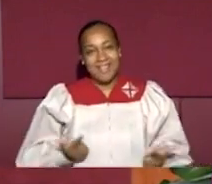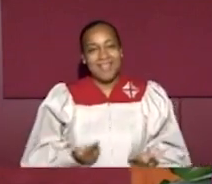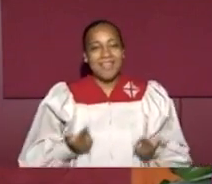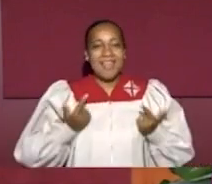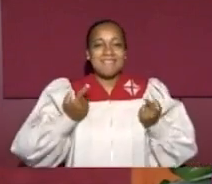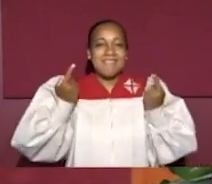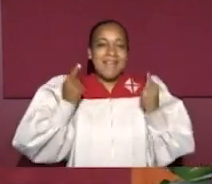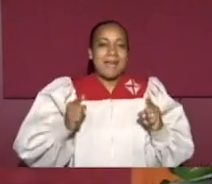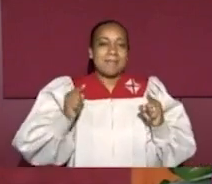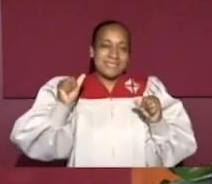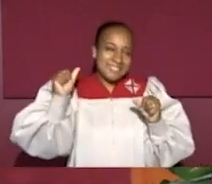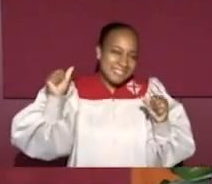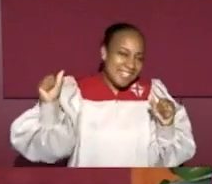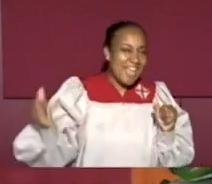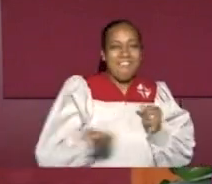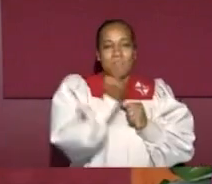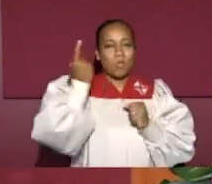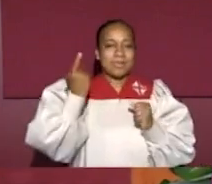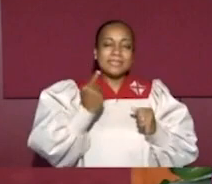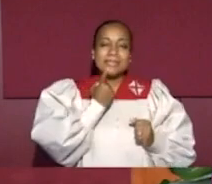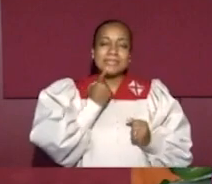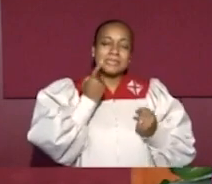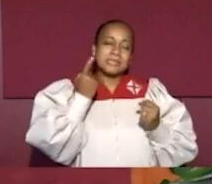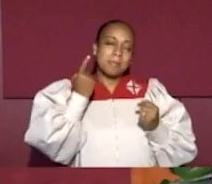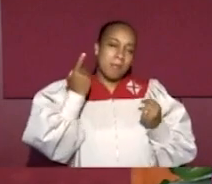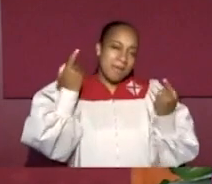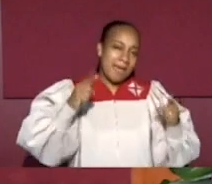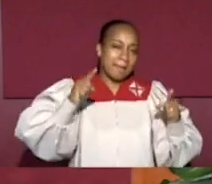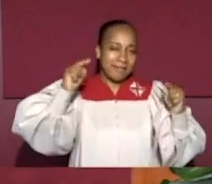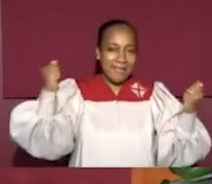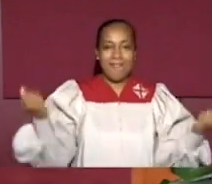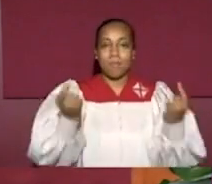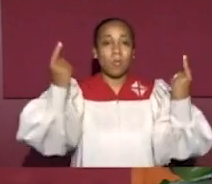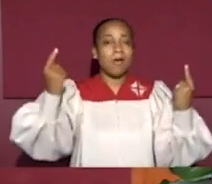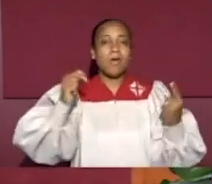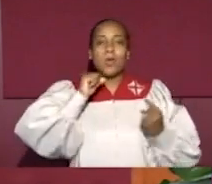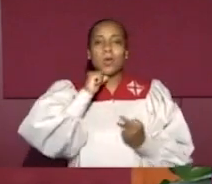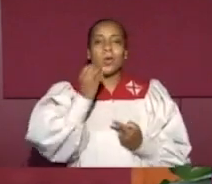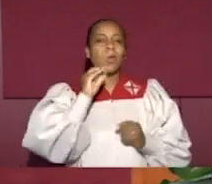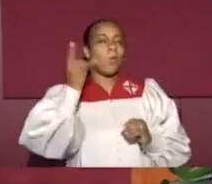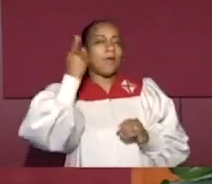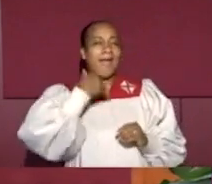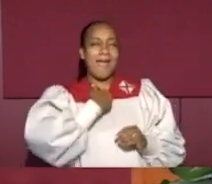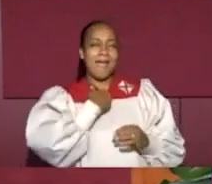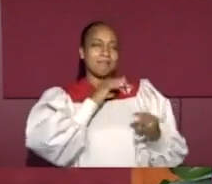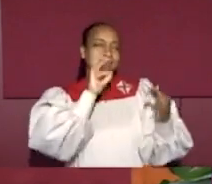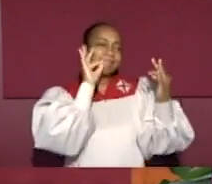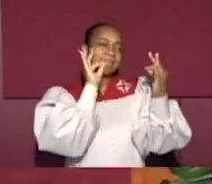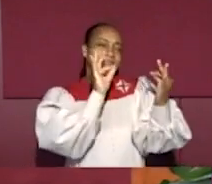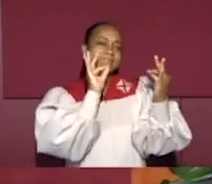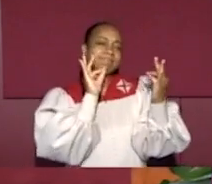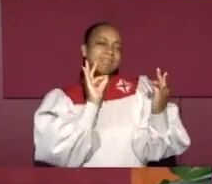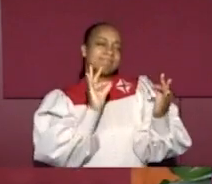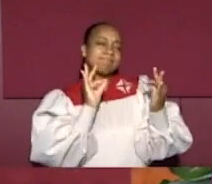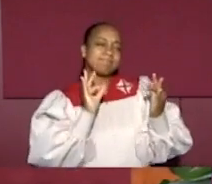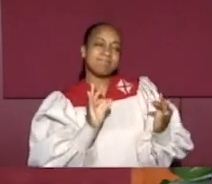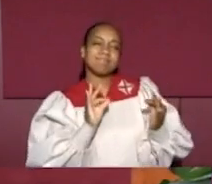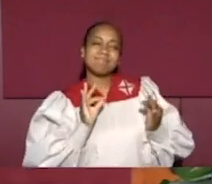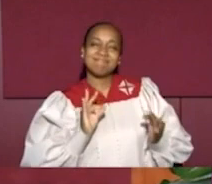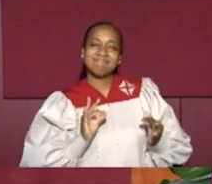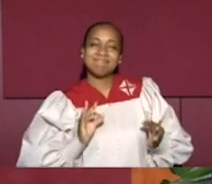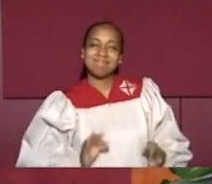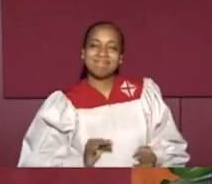everybody. Disappointments happen to everybody. Nobody has exactly everything the way they want